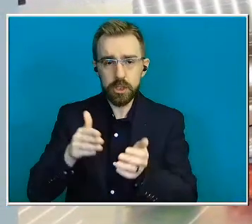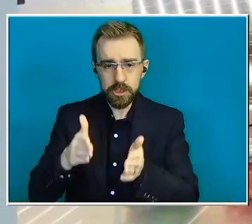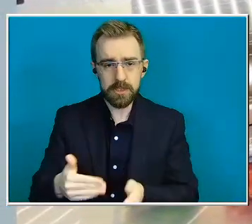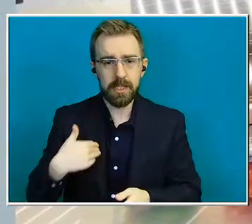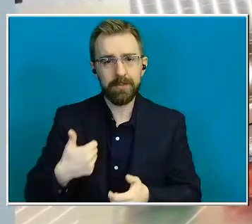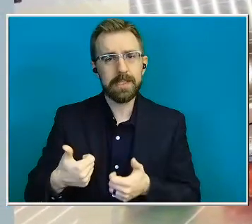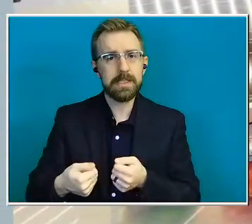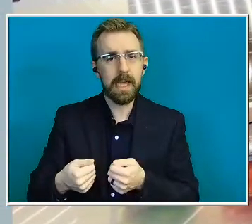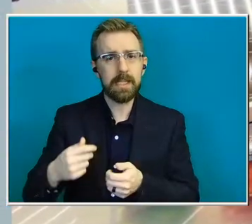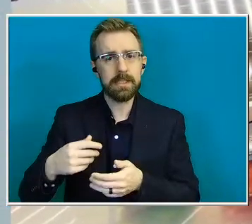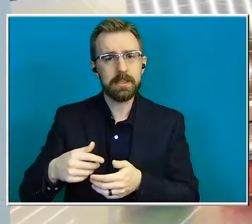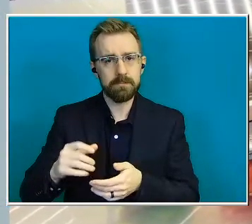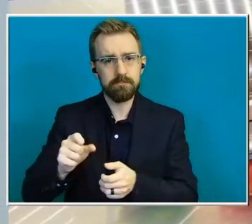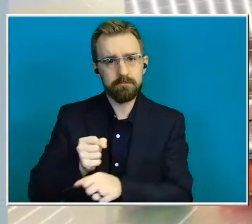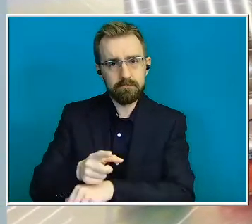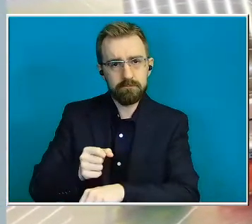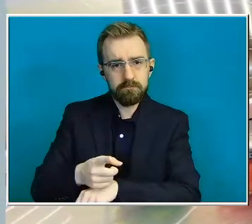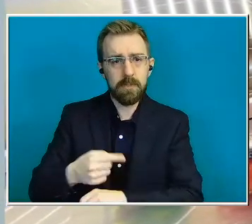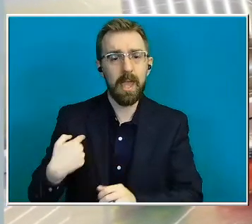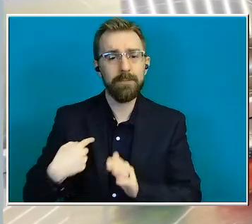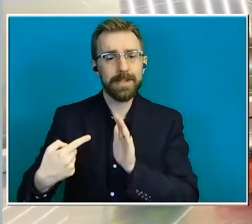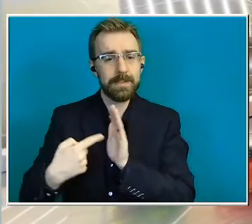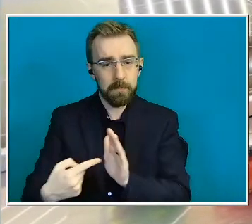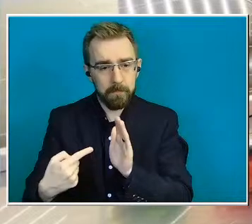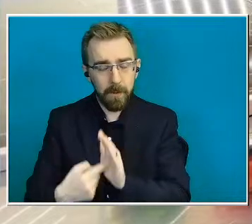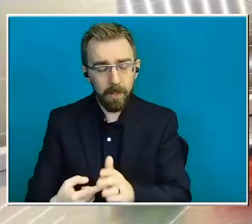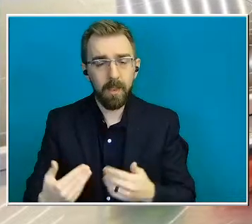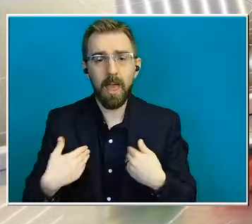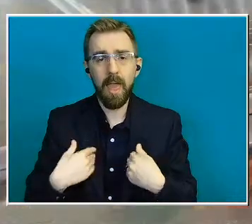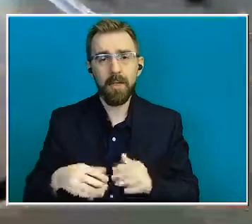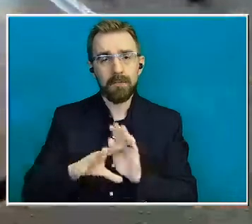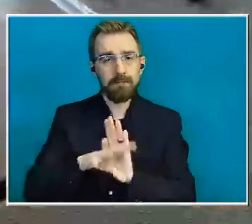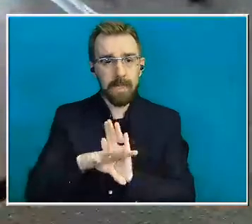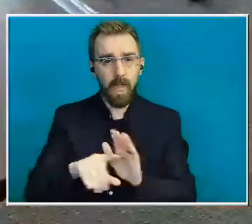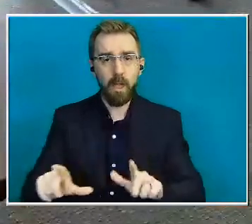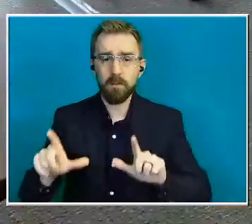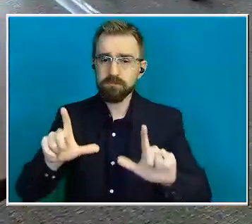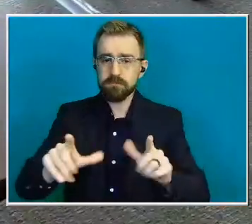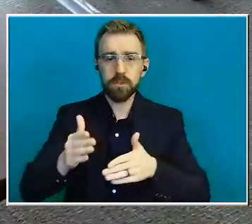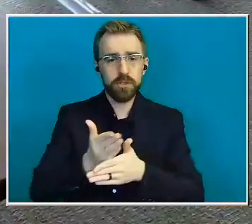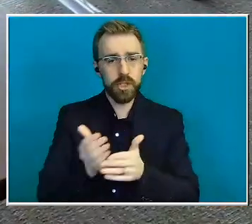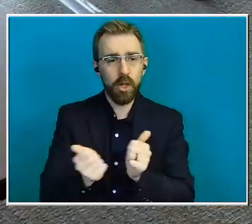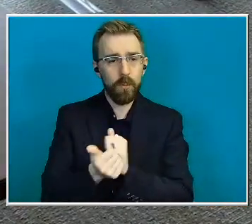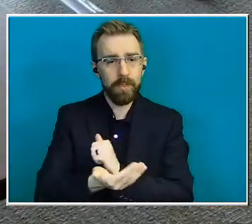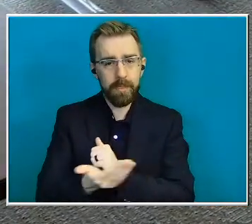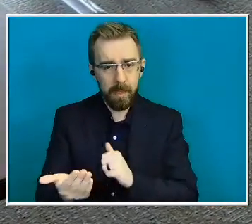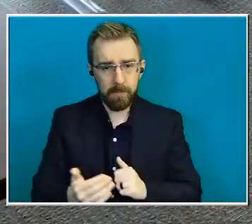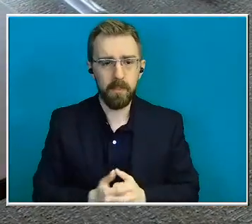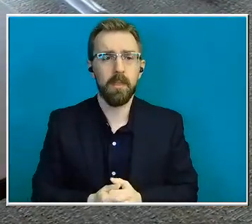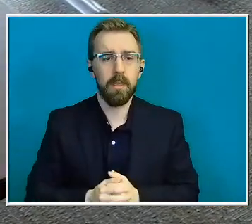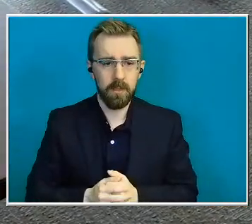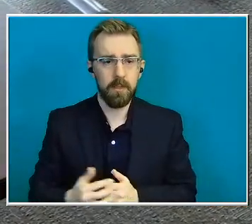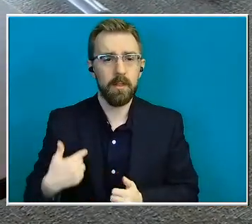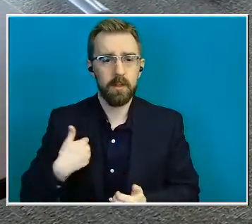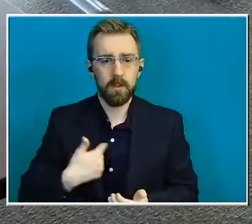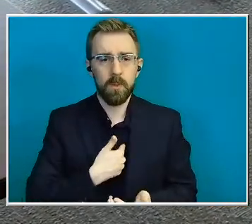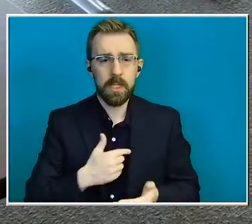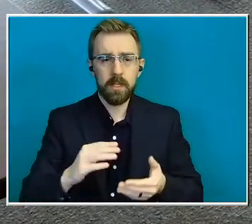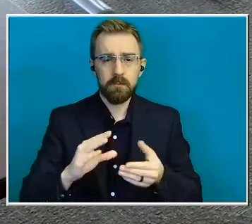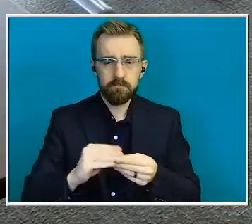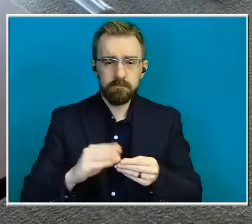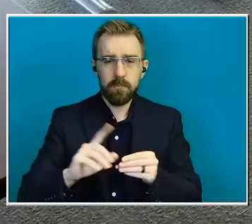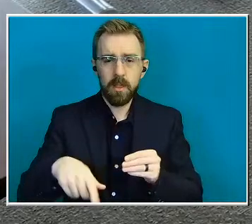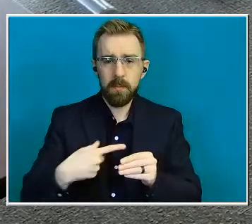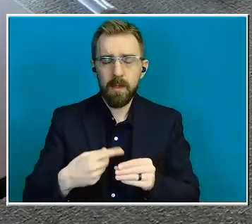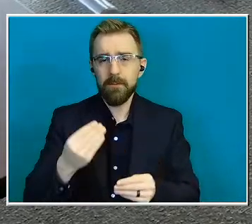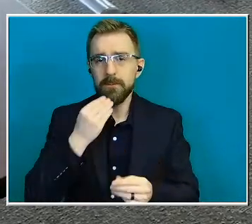have examples, we have videos that we share with them, and we talk about, food storage,